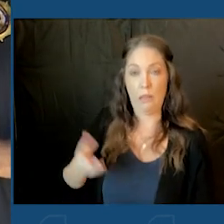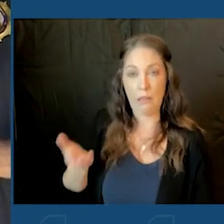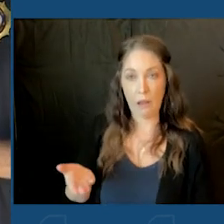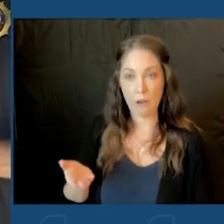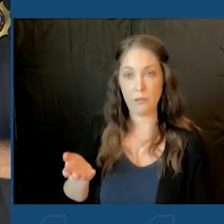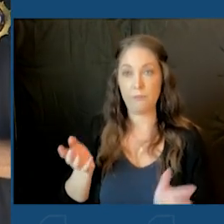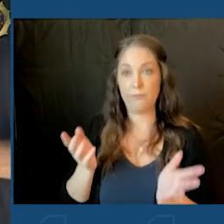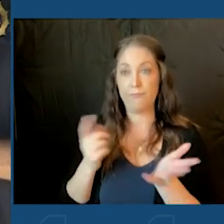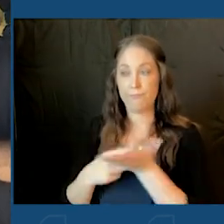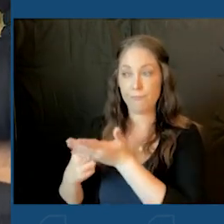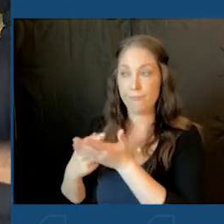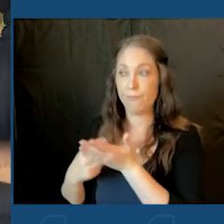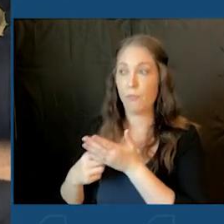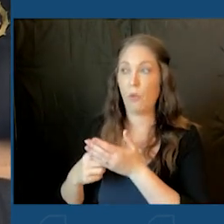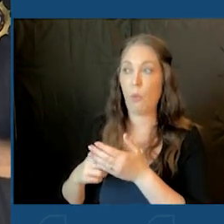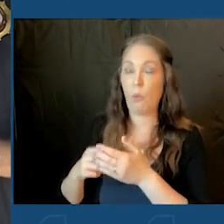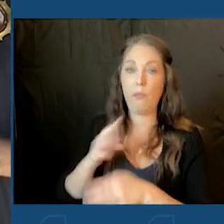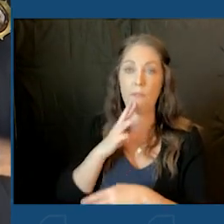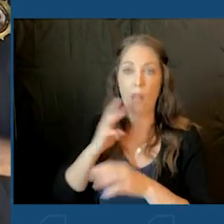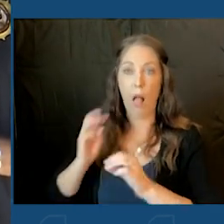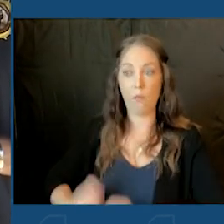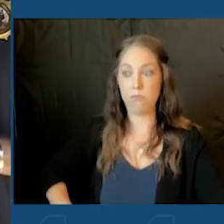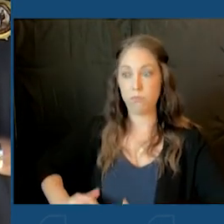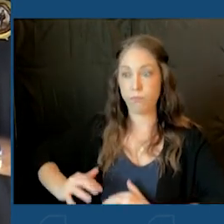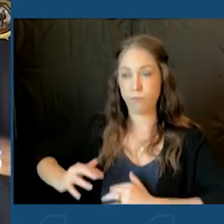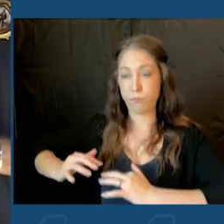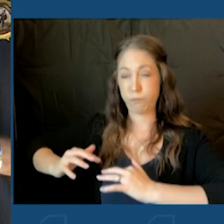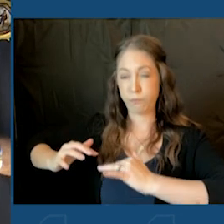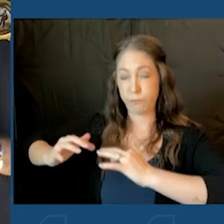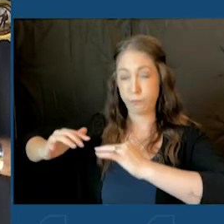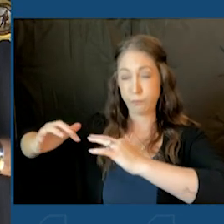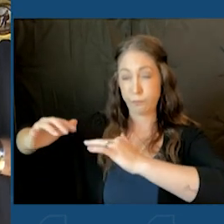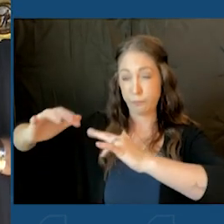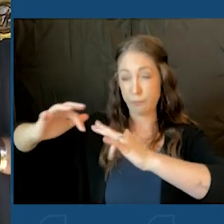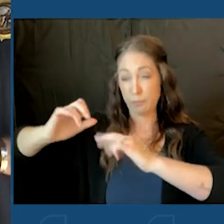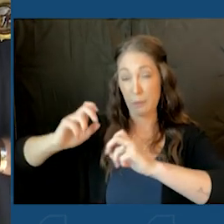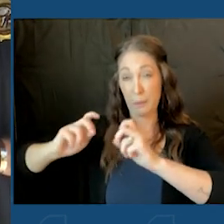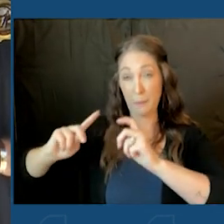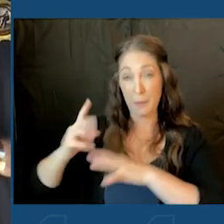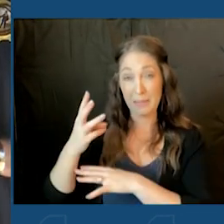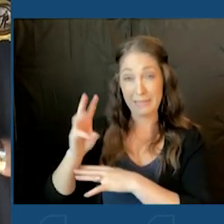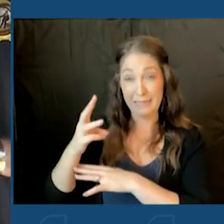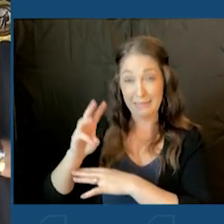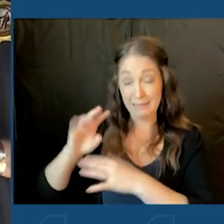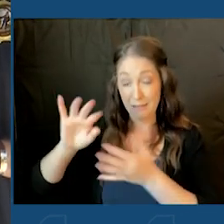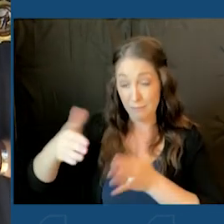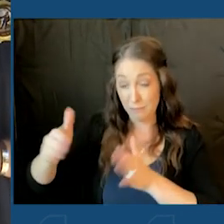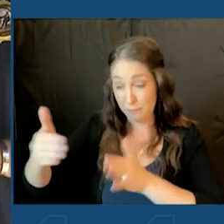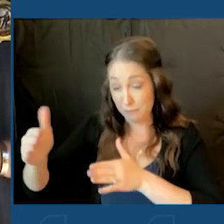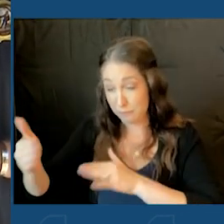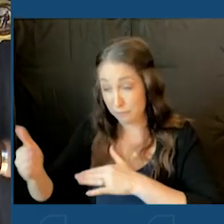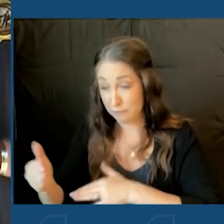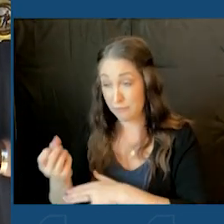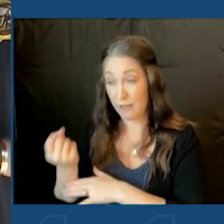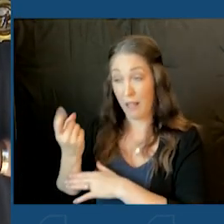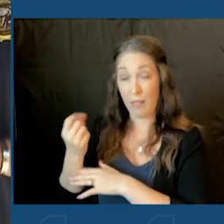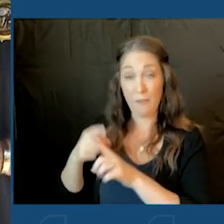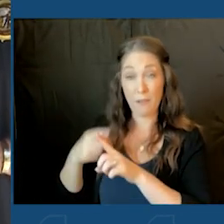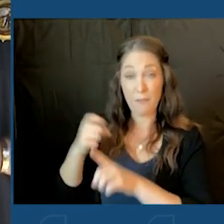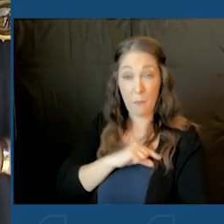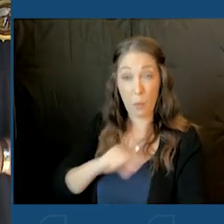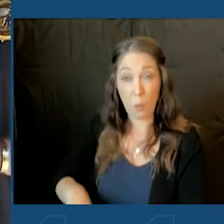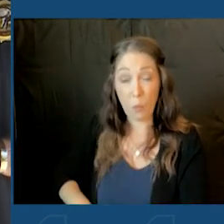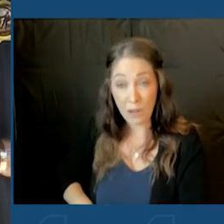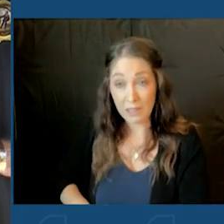flood that ravaged city streets, took the lives of 16 New Yorkers, 11 from the borough of Queens alone. People flooded